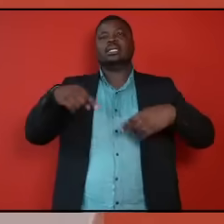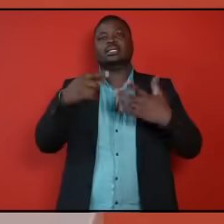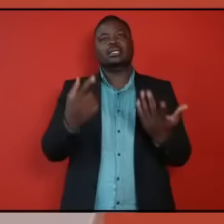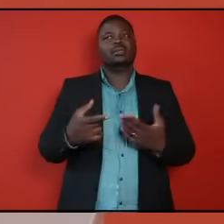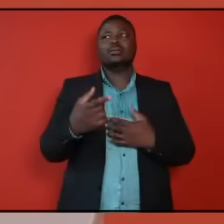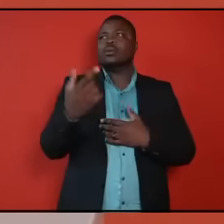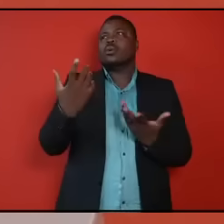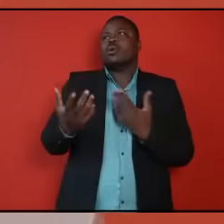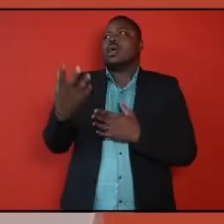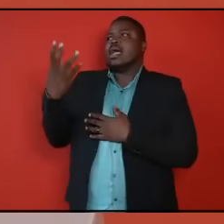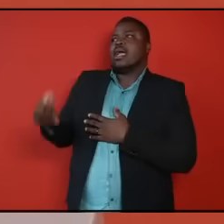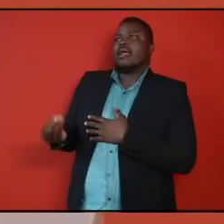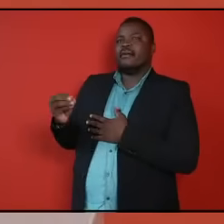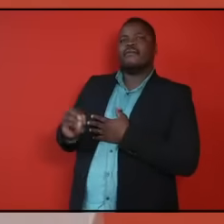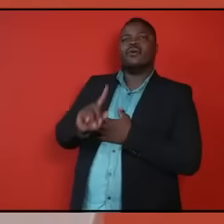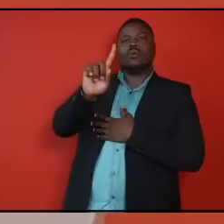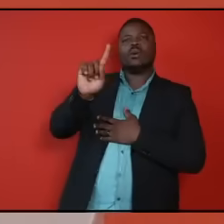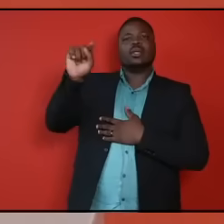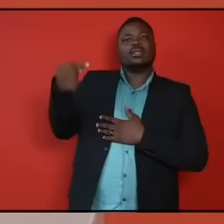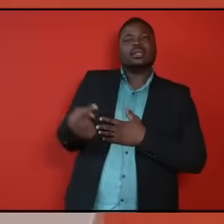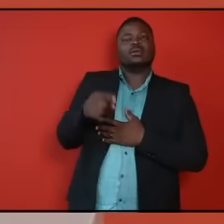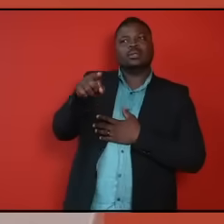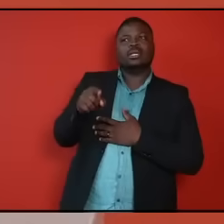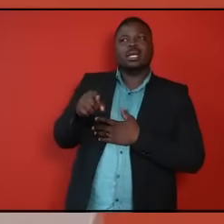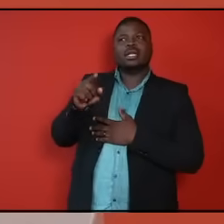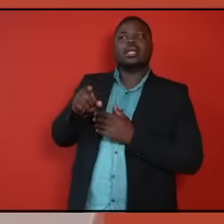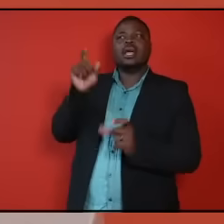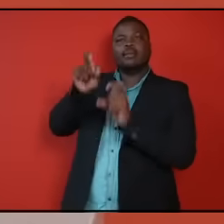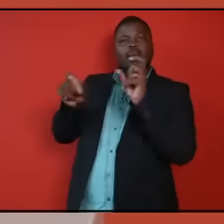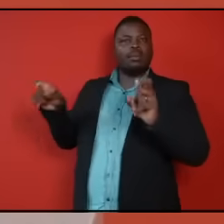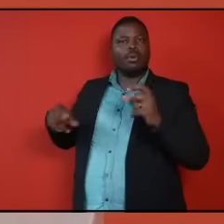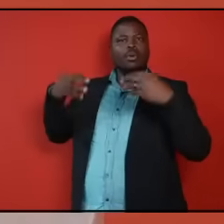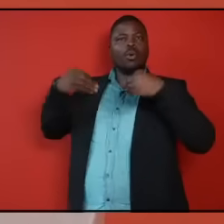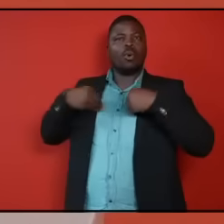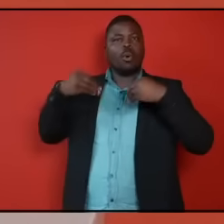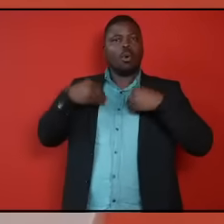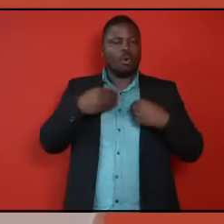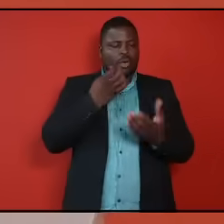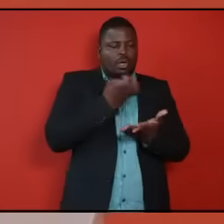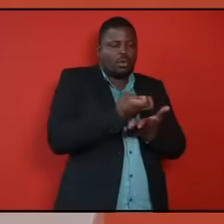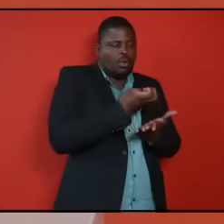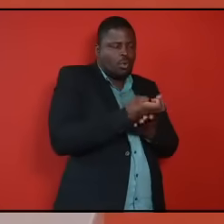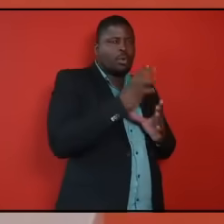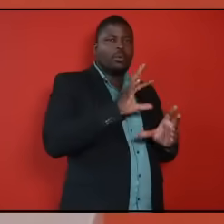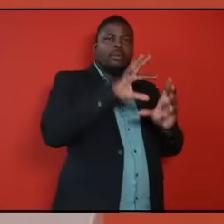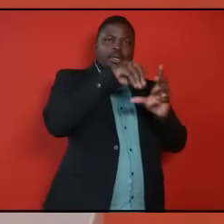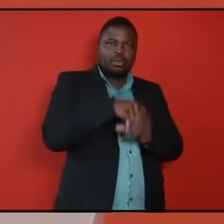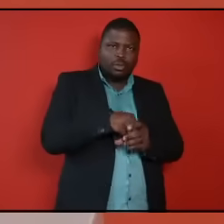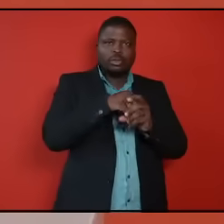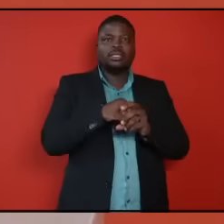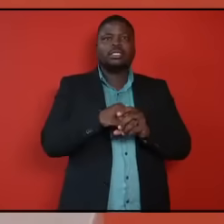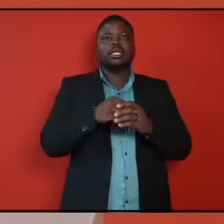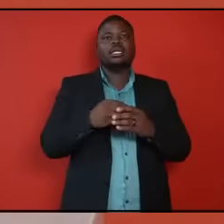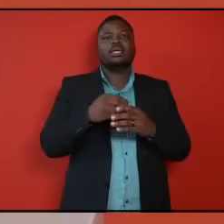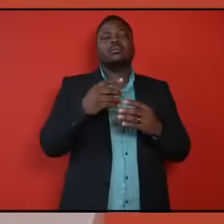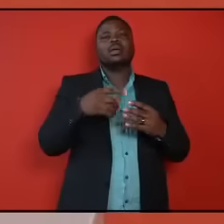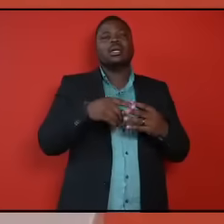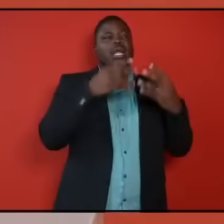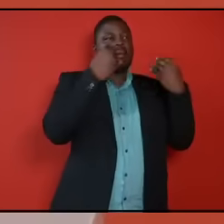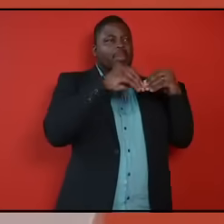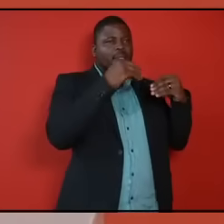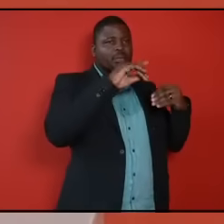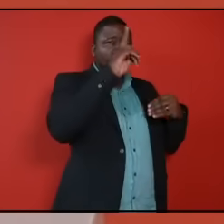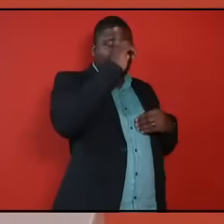1,000 men who are owning the economy of South Africa, if we include small businesses of white people. Out